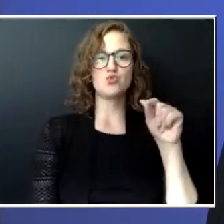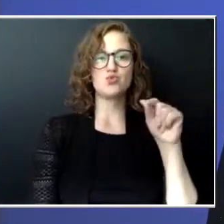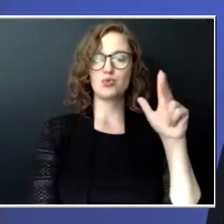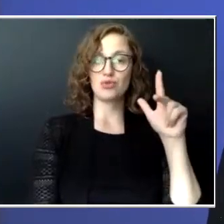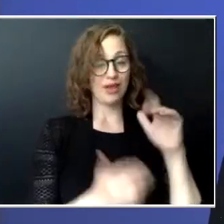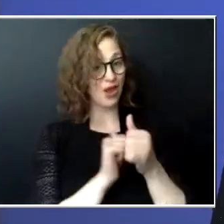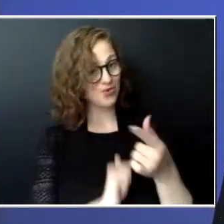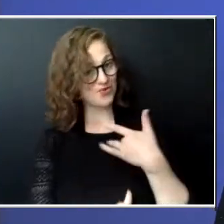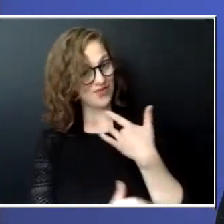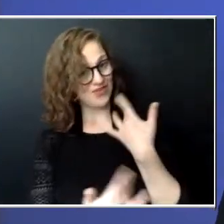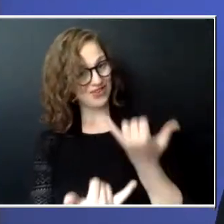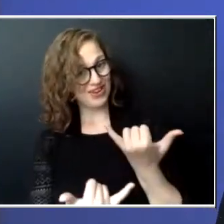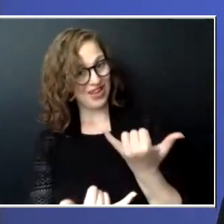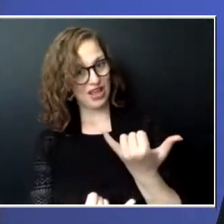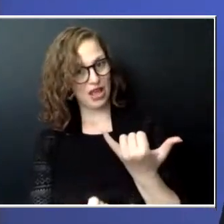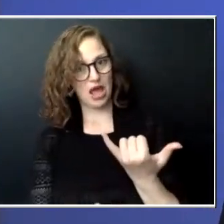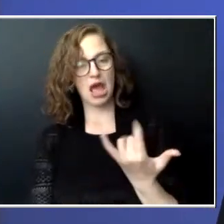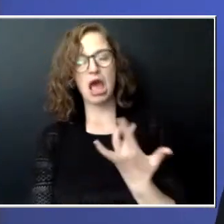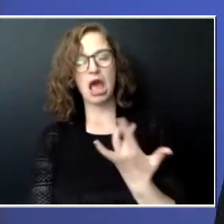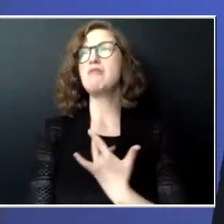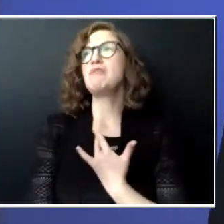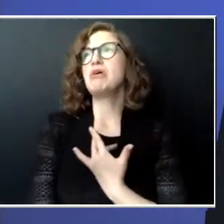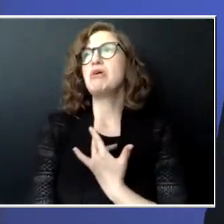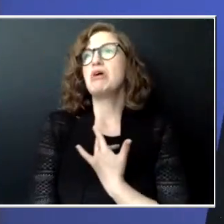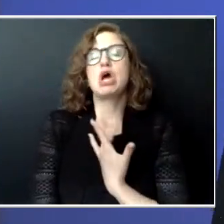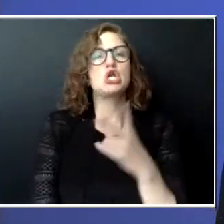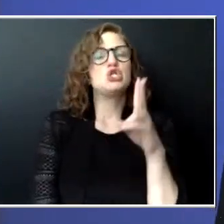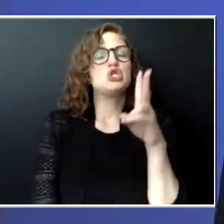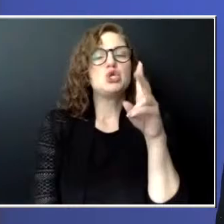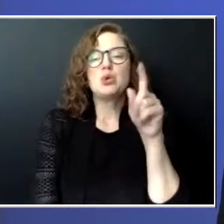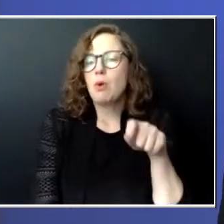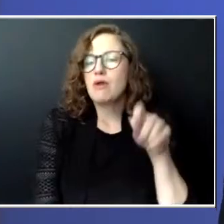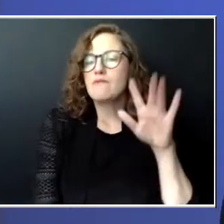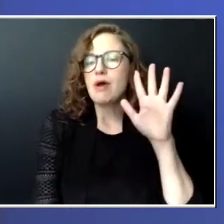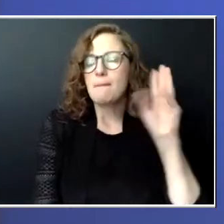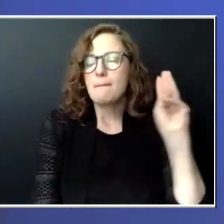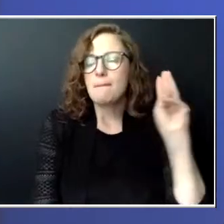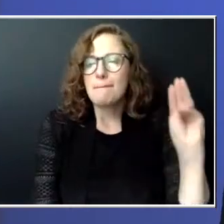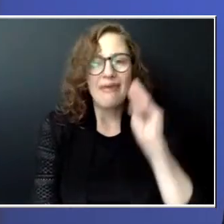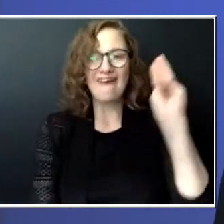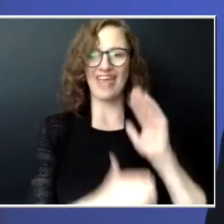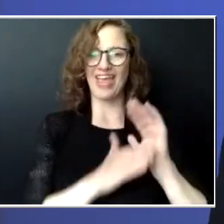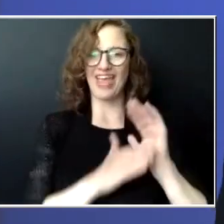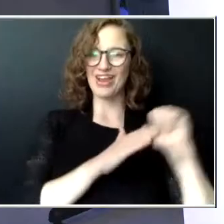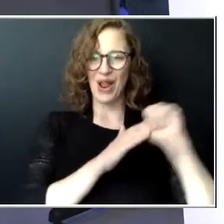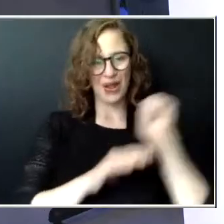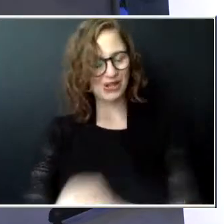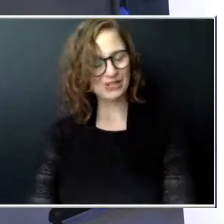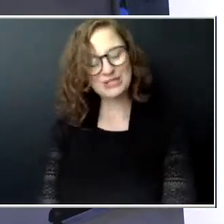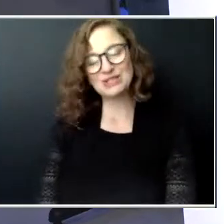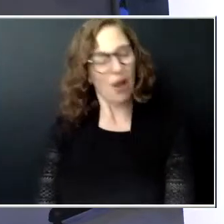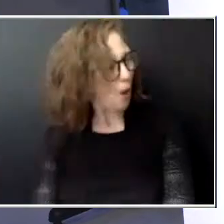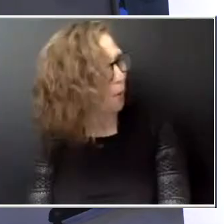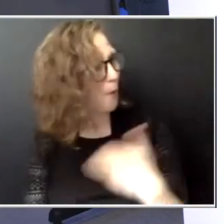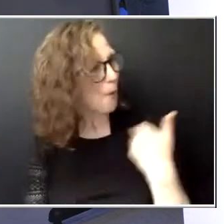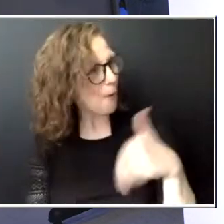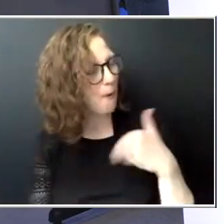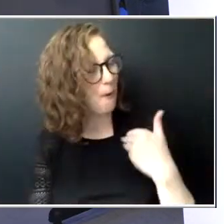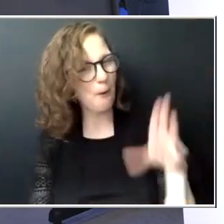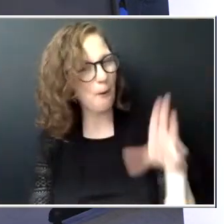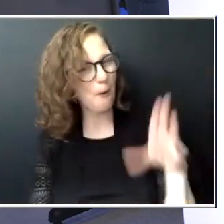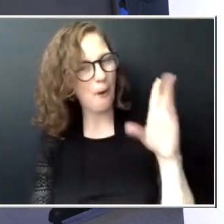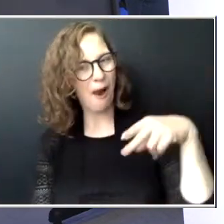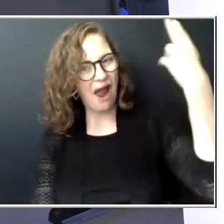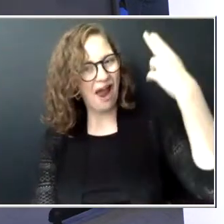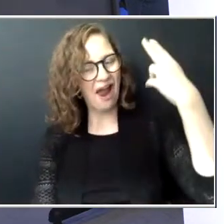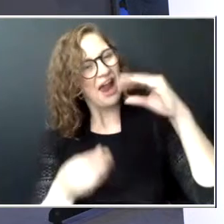maybe $2.5 million. I like that. I don't know the number, but that's a good high number, so pretty darn good. Feeling great. Good.